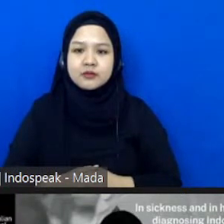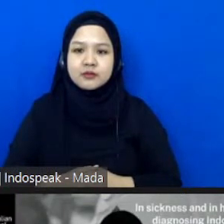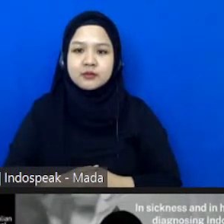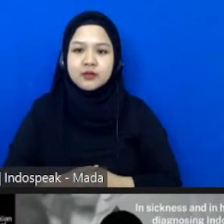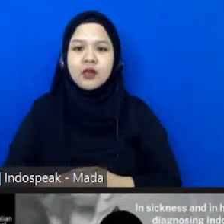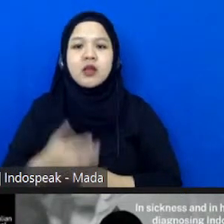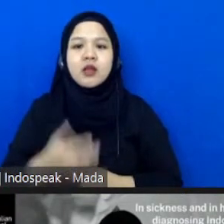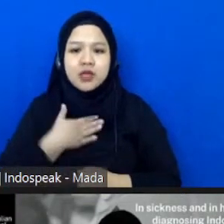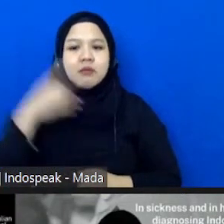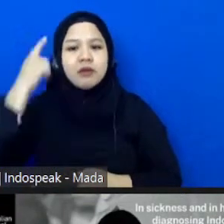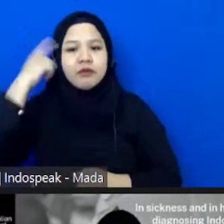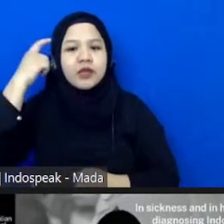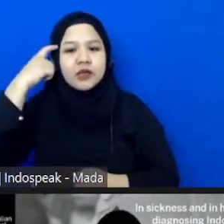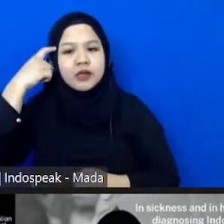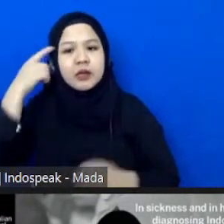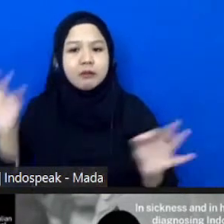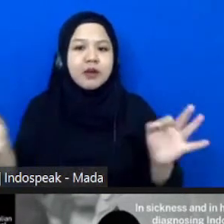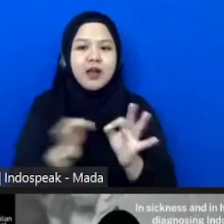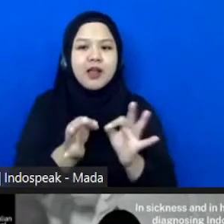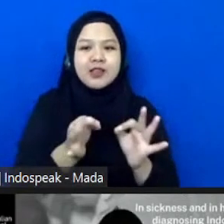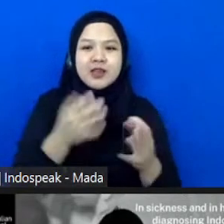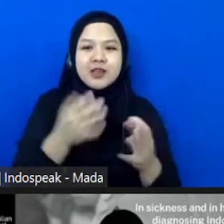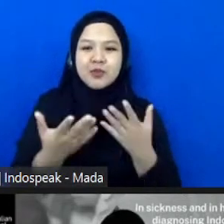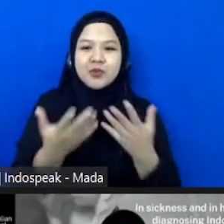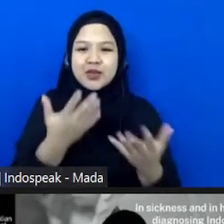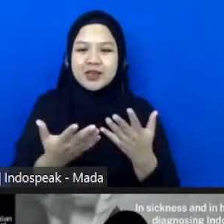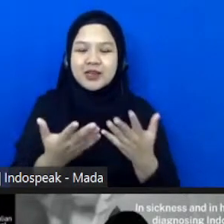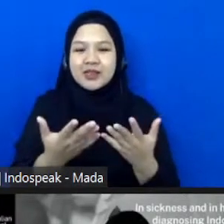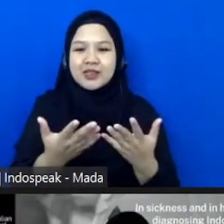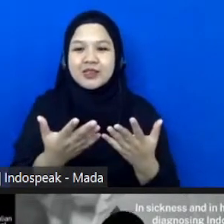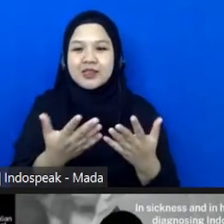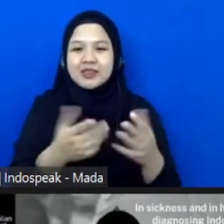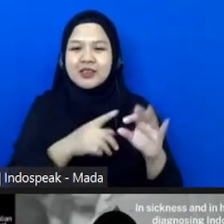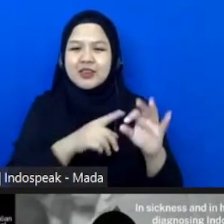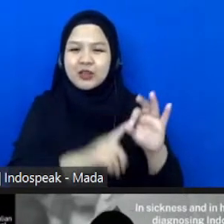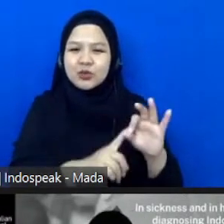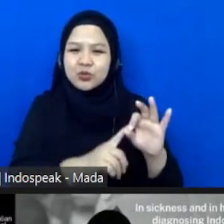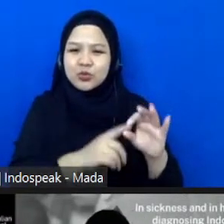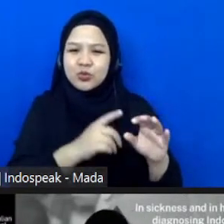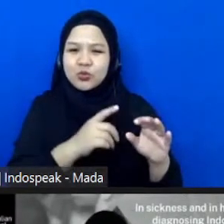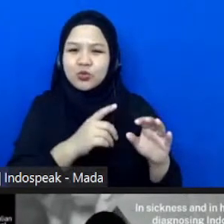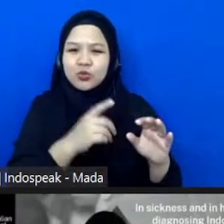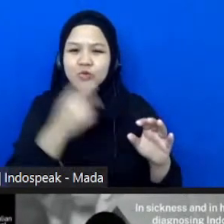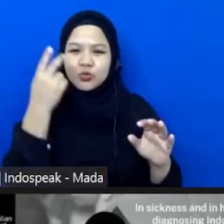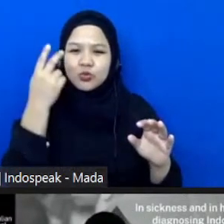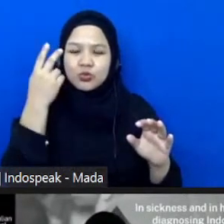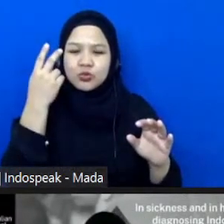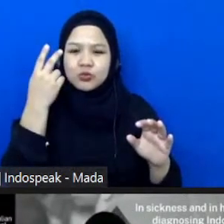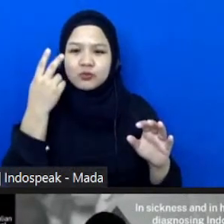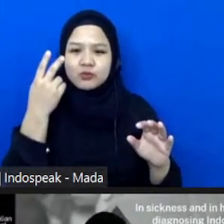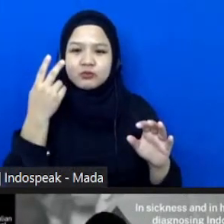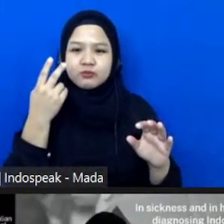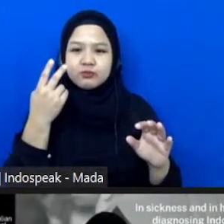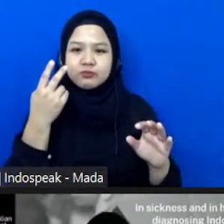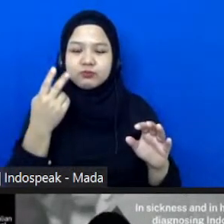to be persistent and to keep trying to